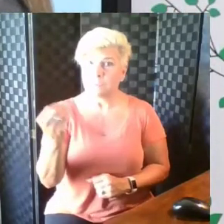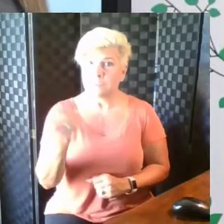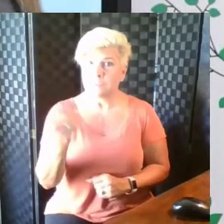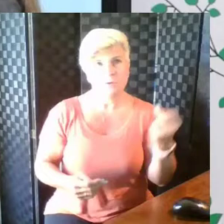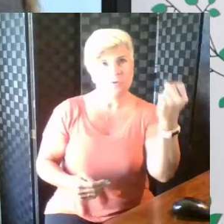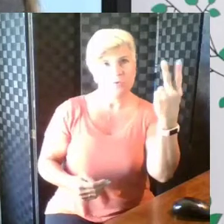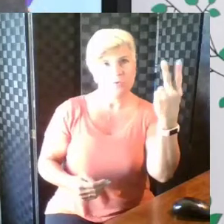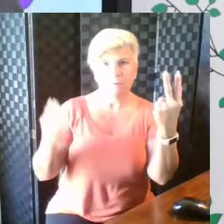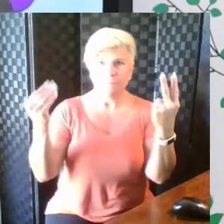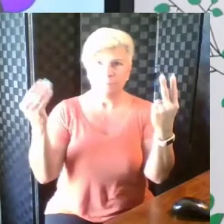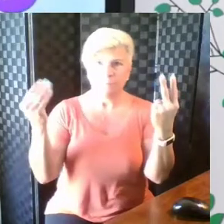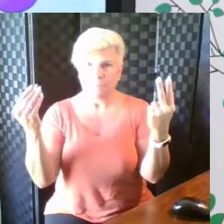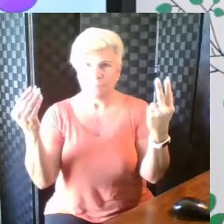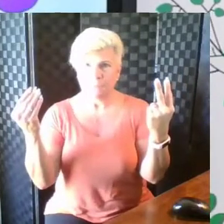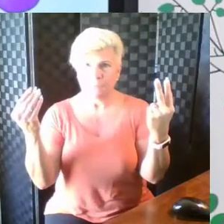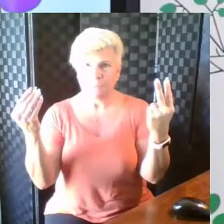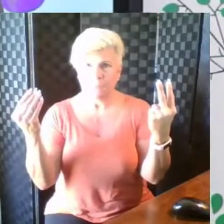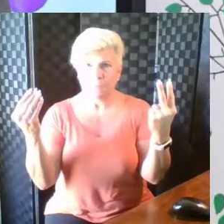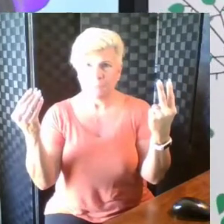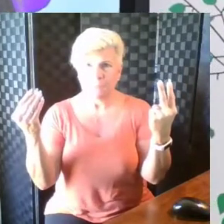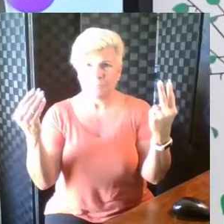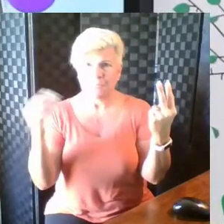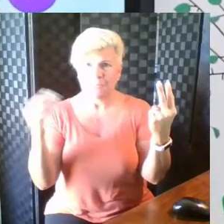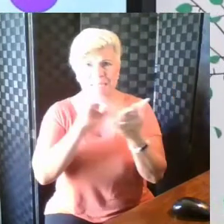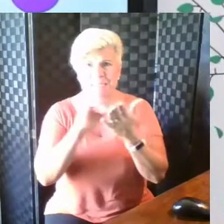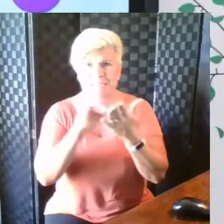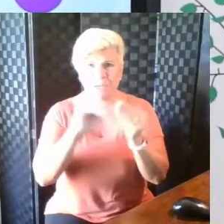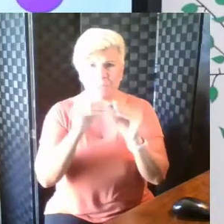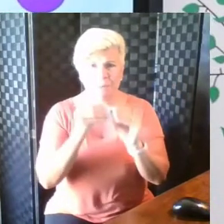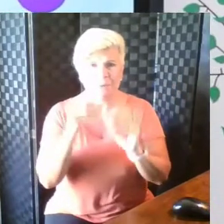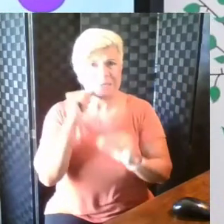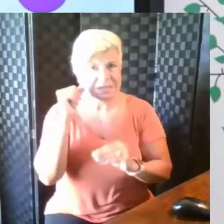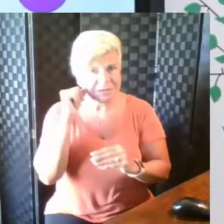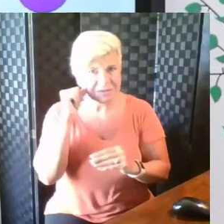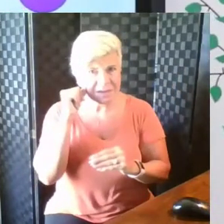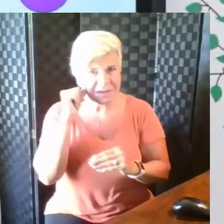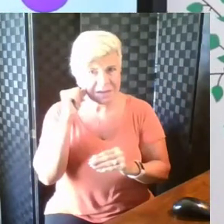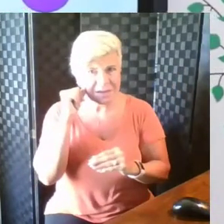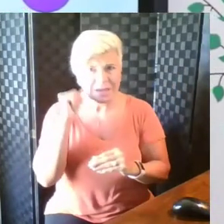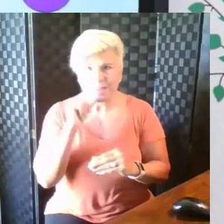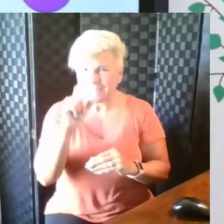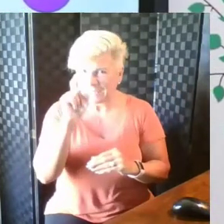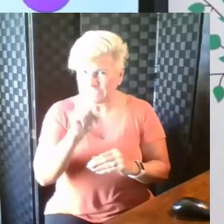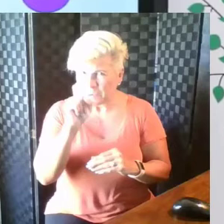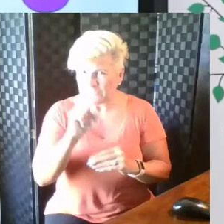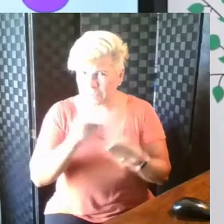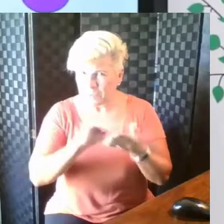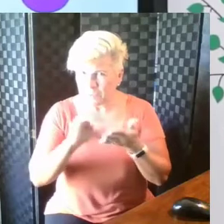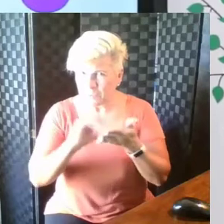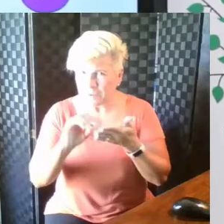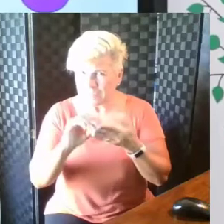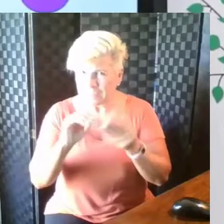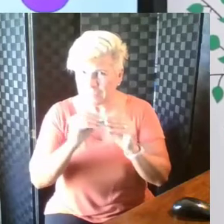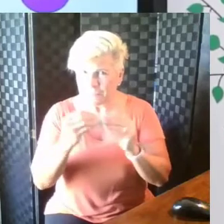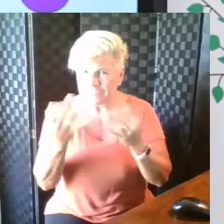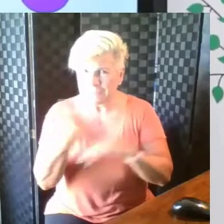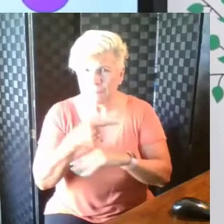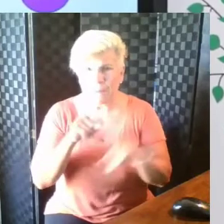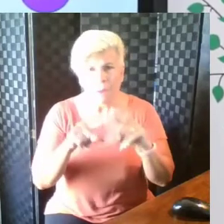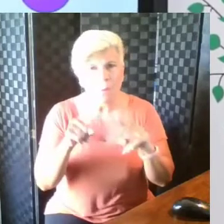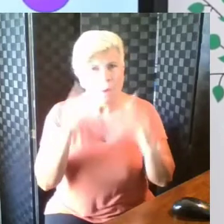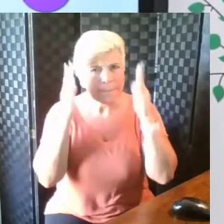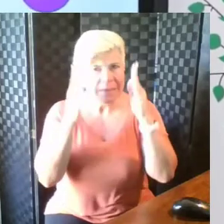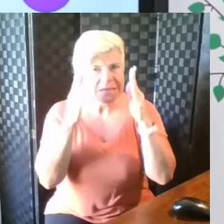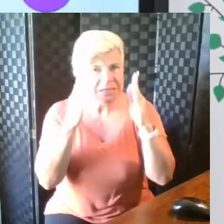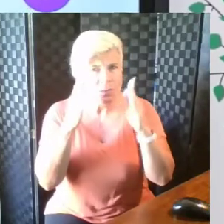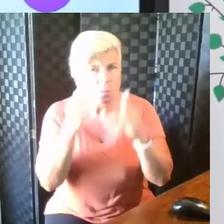14. Now, I didn't write the numbers yesterday, and I really am not supposed to be writing the numbers today, but I want to give you a heads up about